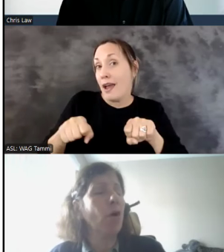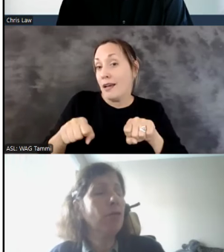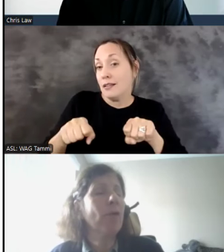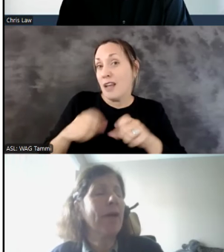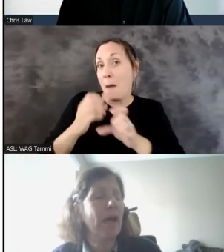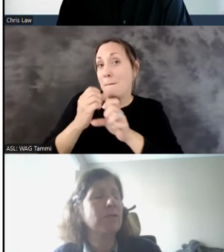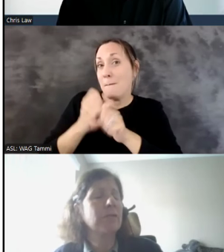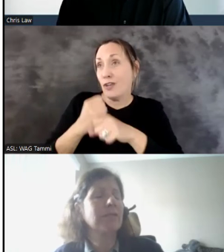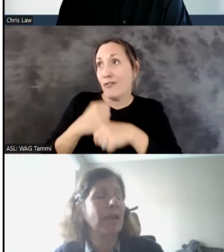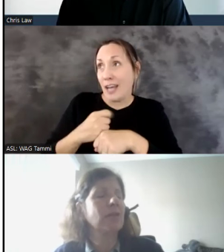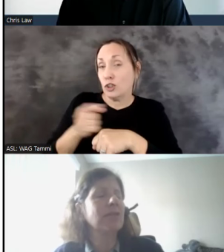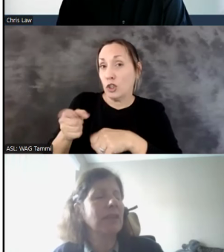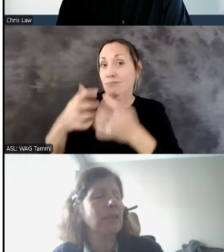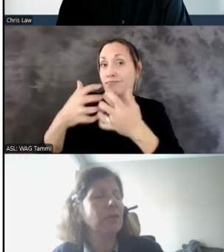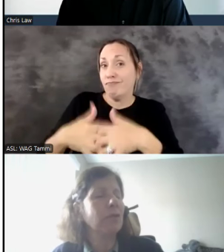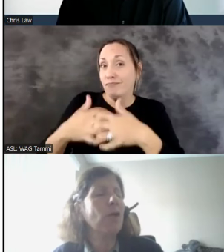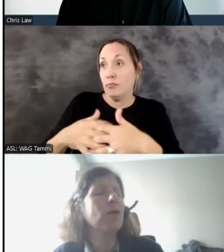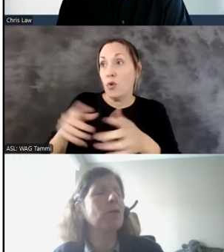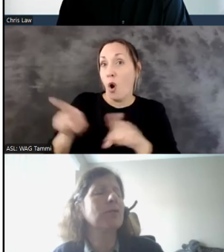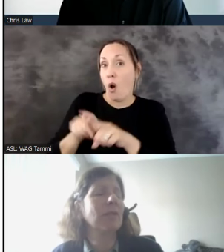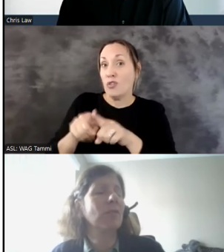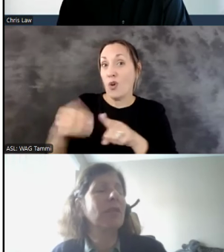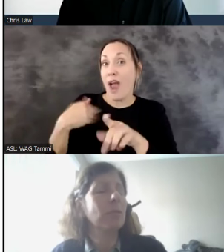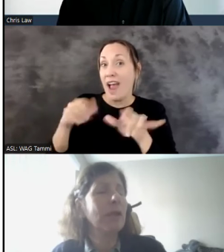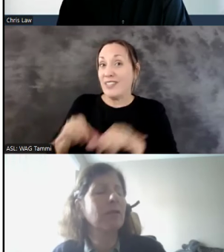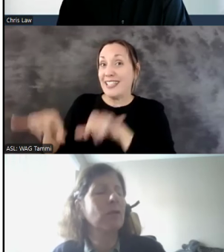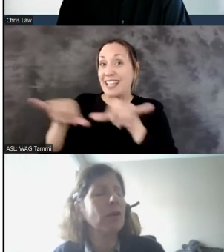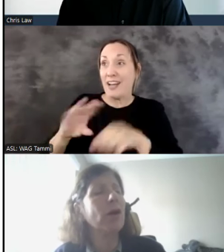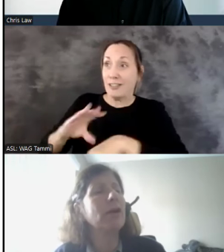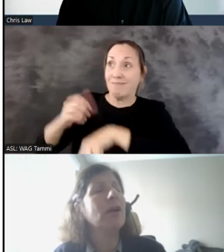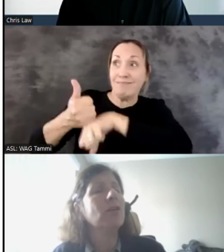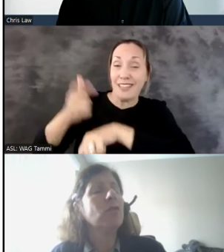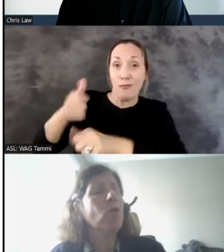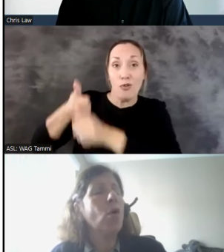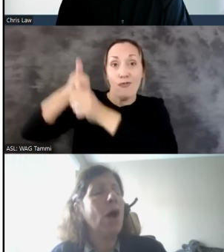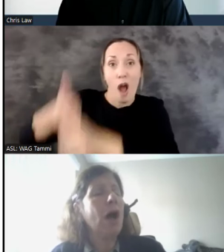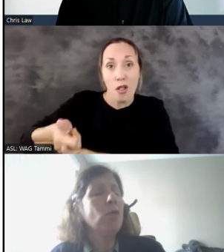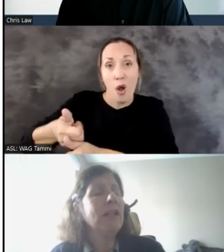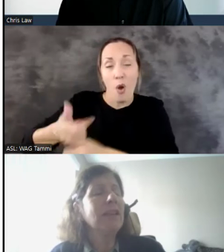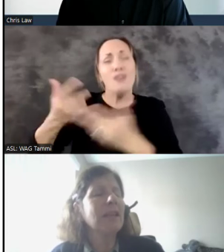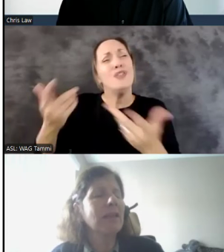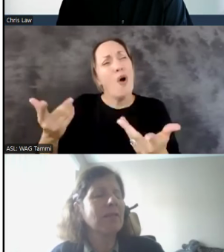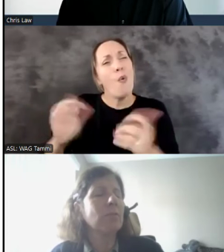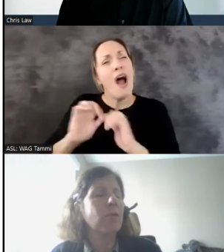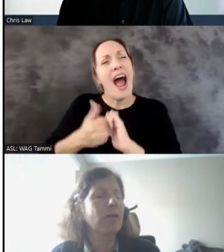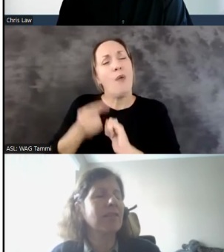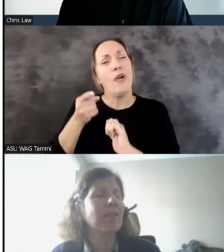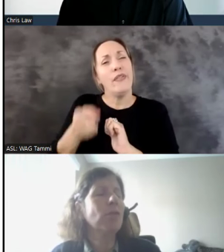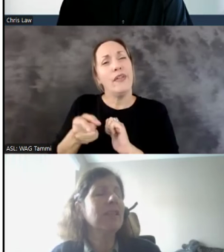Manufacturers also have standards that they need to follow, same as built and whatnot. So how will